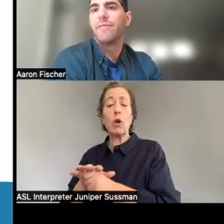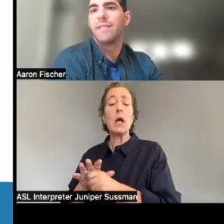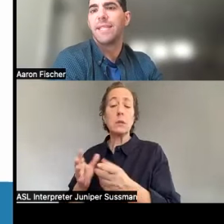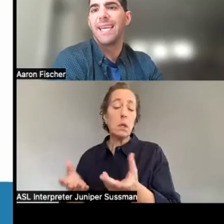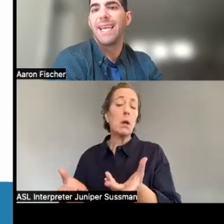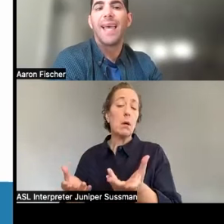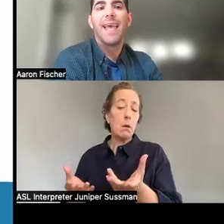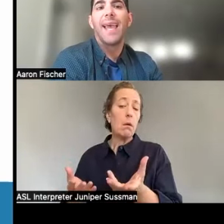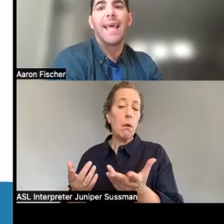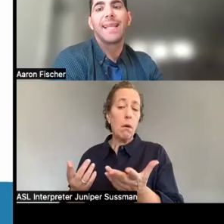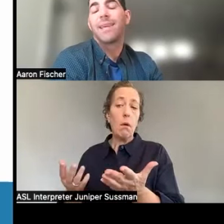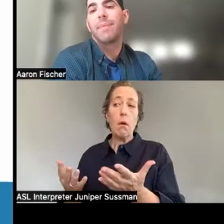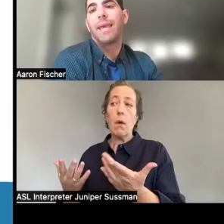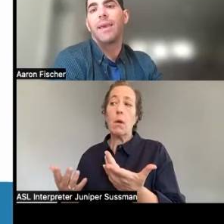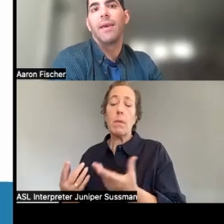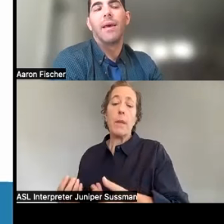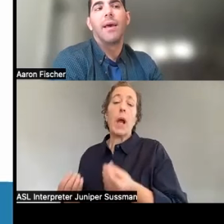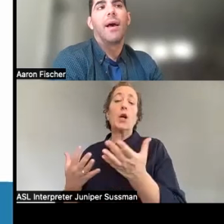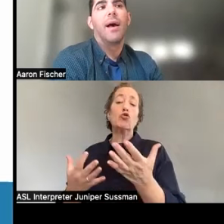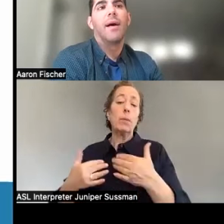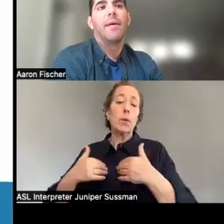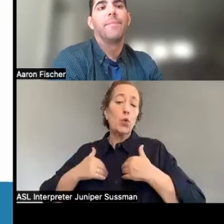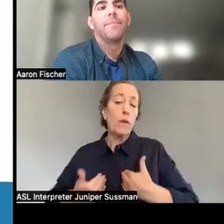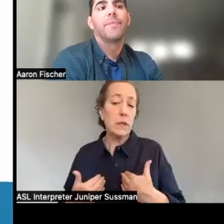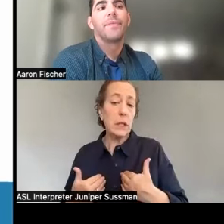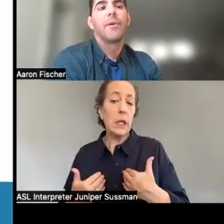contributing to fatigue, and that can be